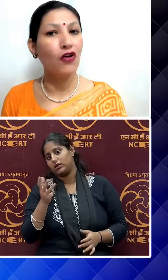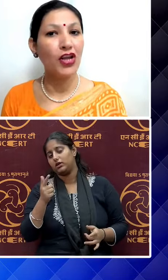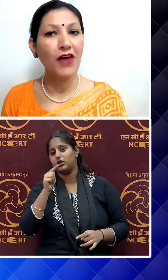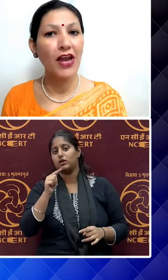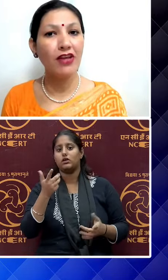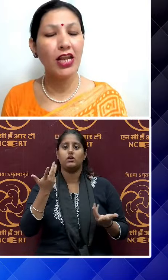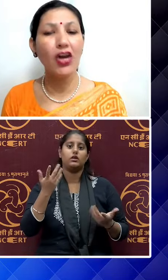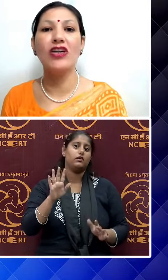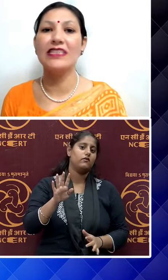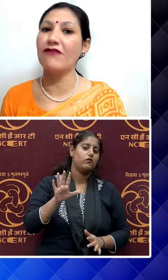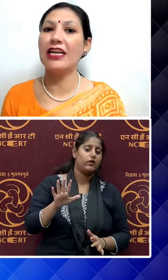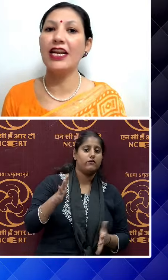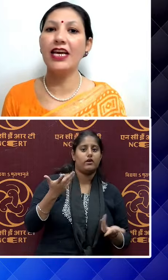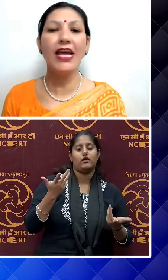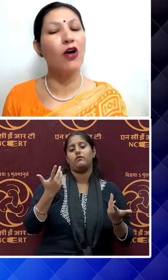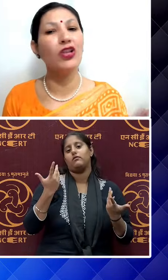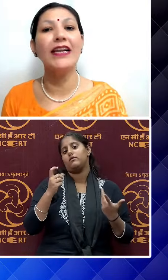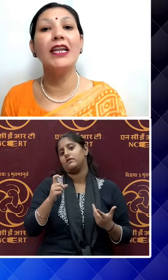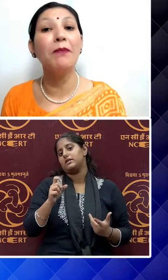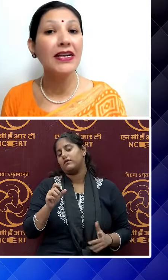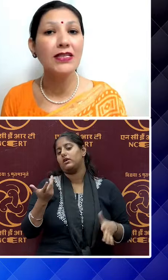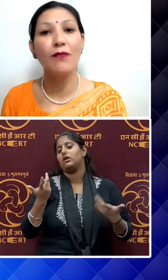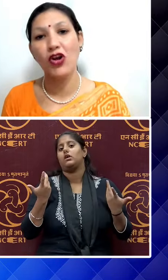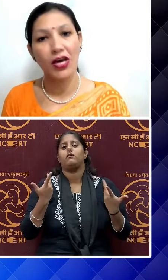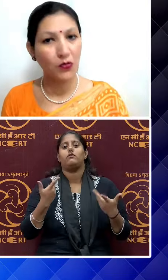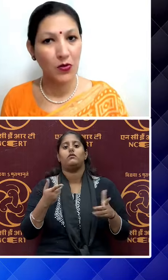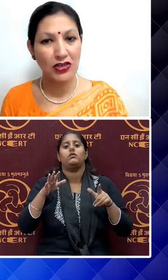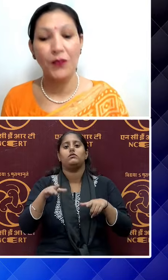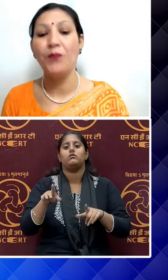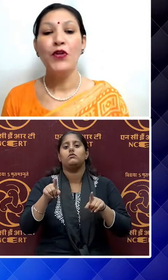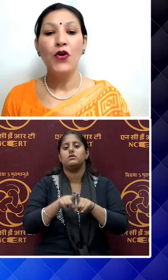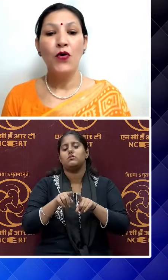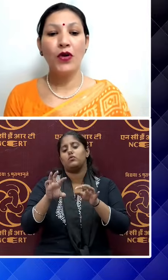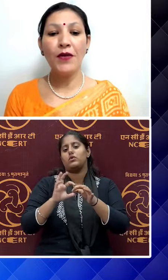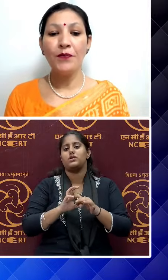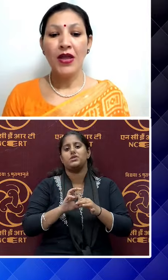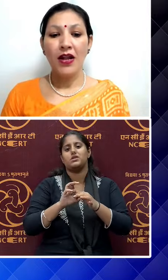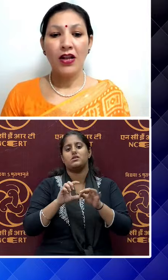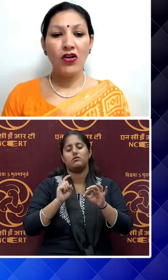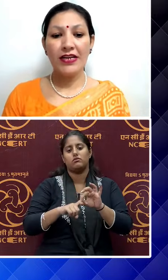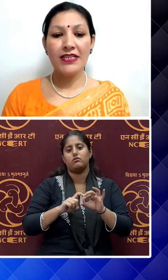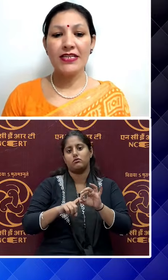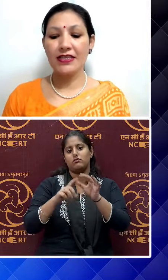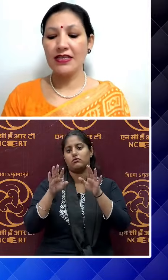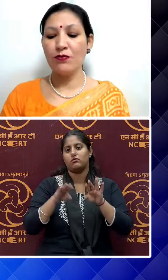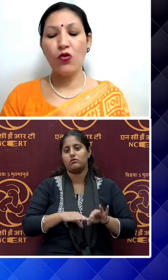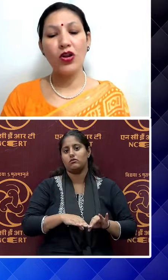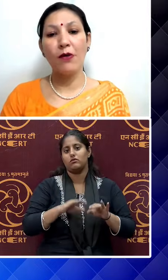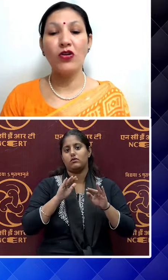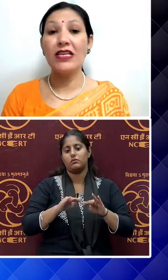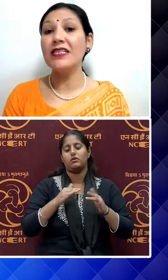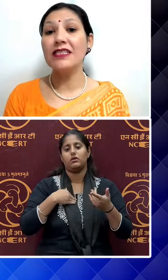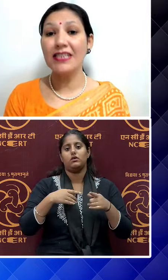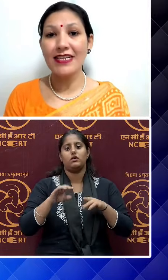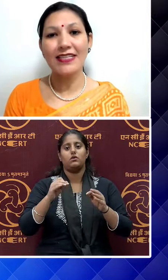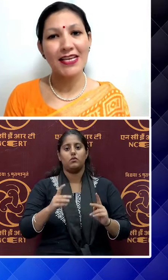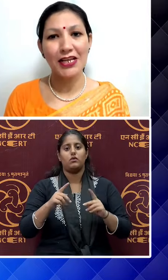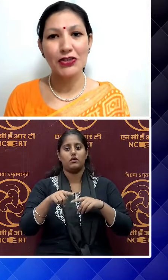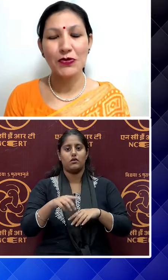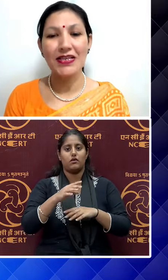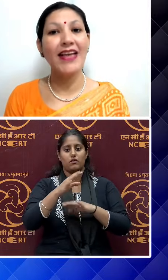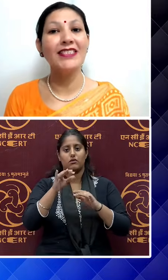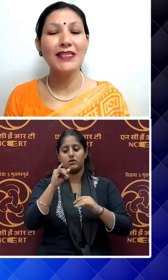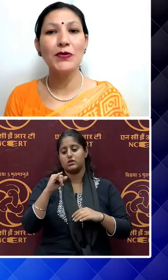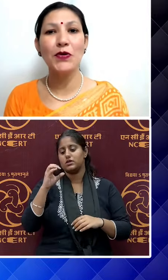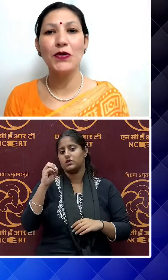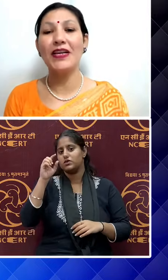can be 45 degree or 70 degree, or that depends upon our question. Okay. Now let us discuss more about this 6 T